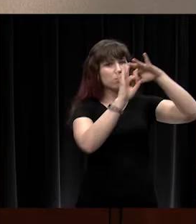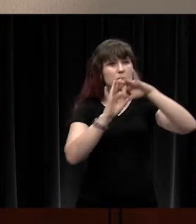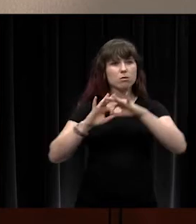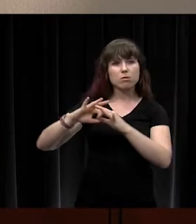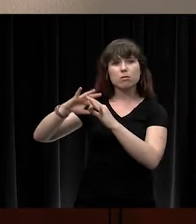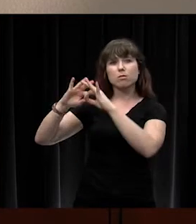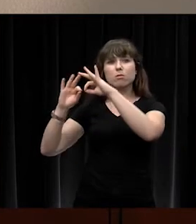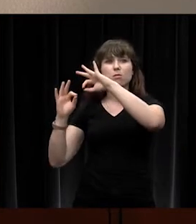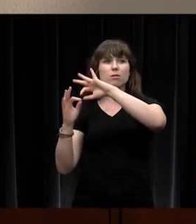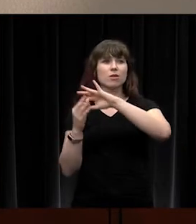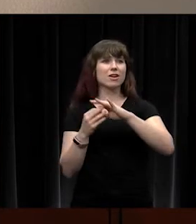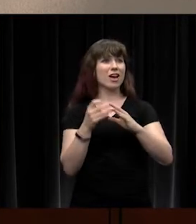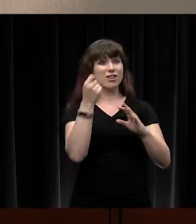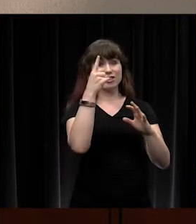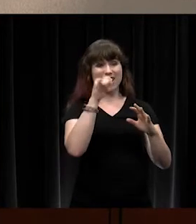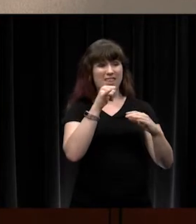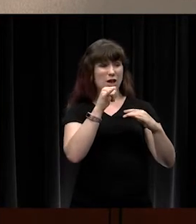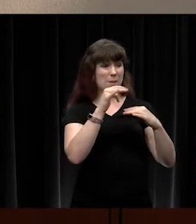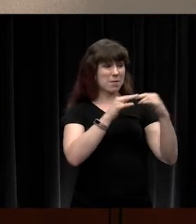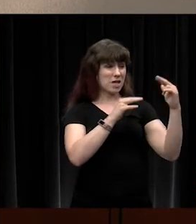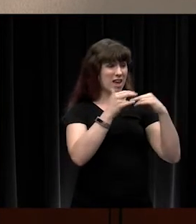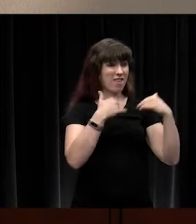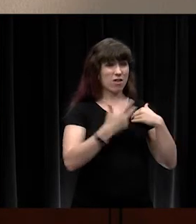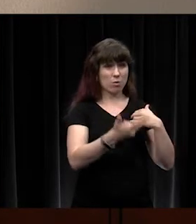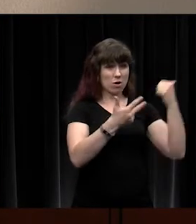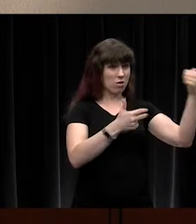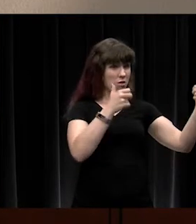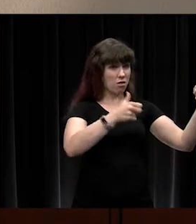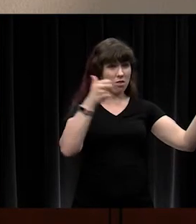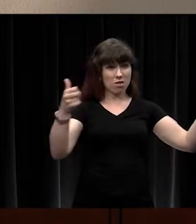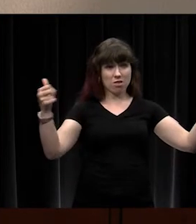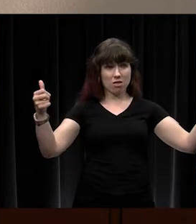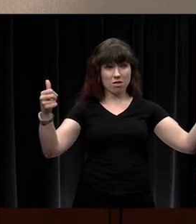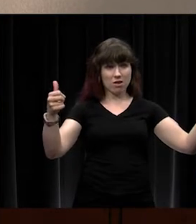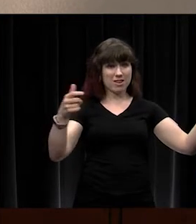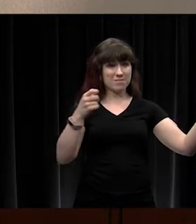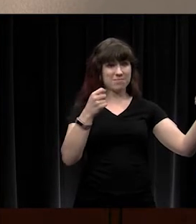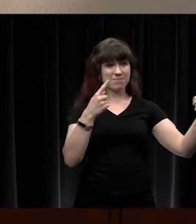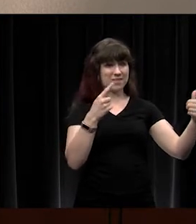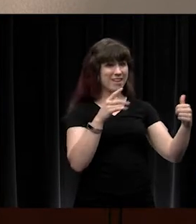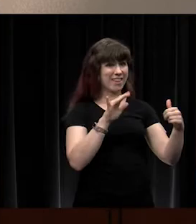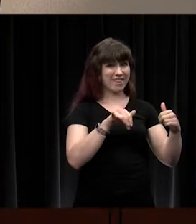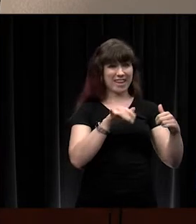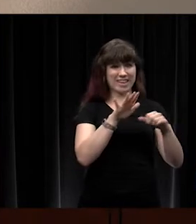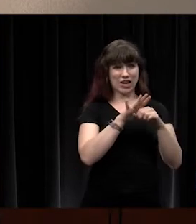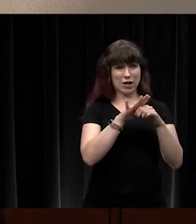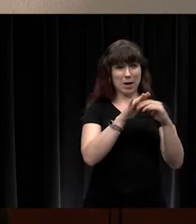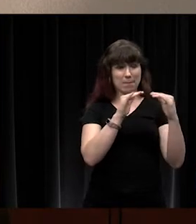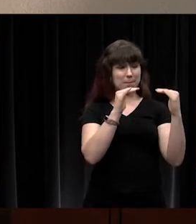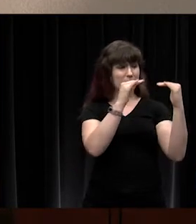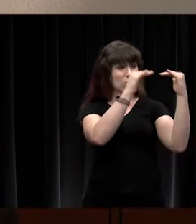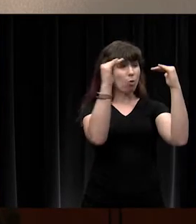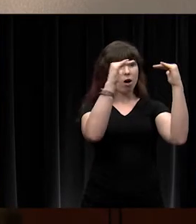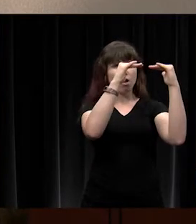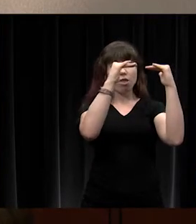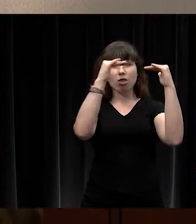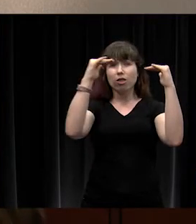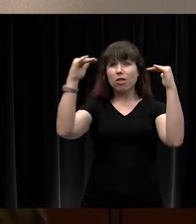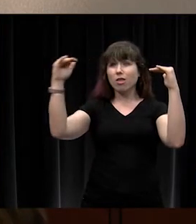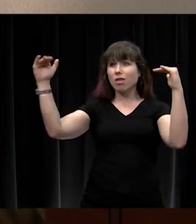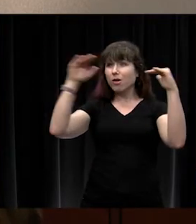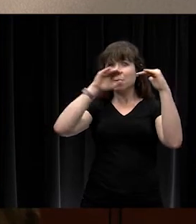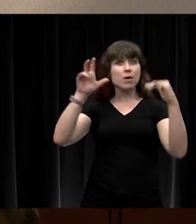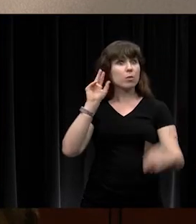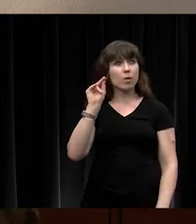up, stairwells don't match, and it sort of becomes seamless now the way they've worked around the instructional spaces and created kind of